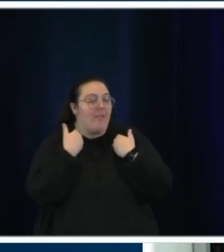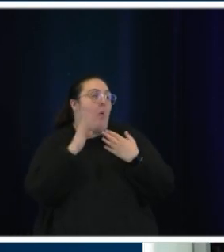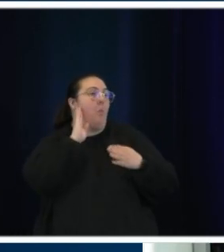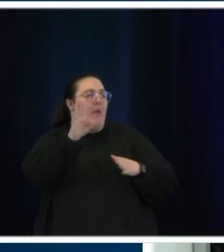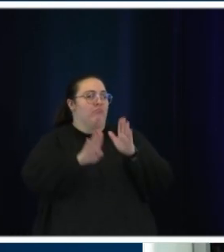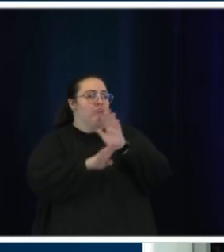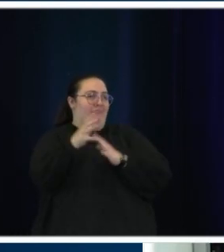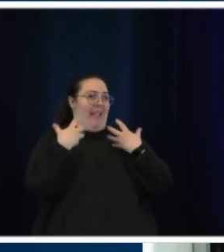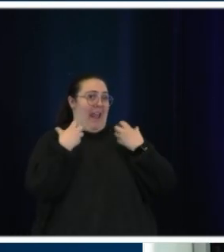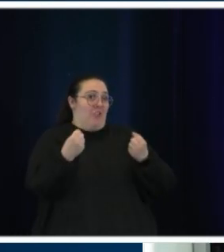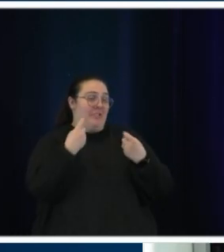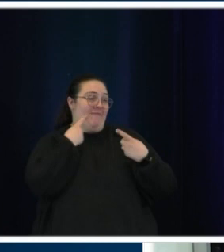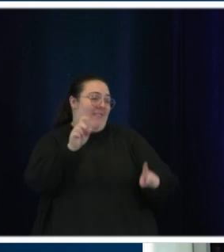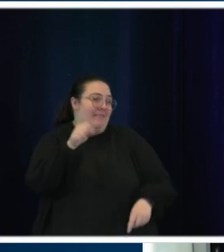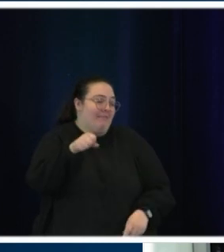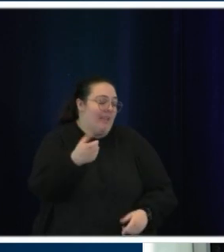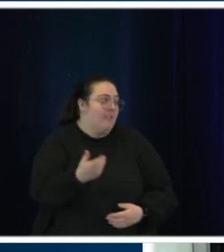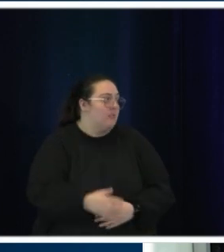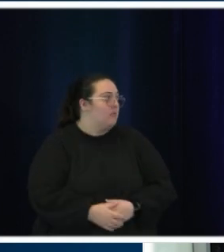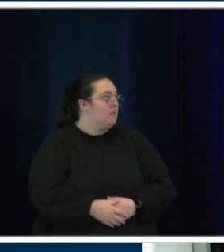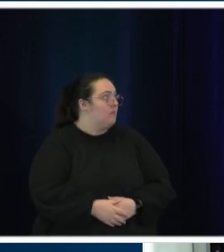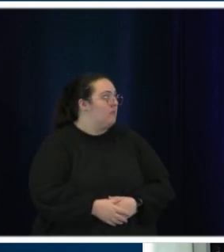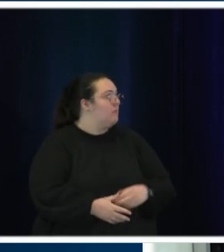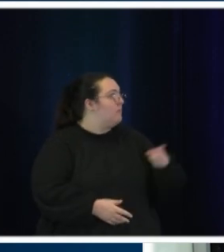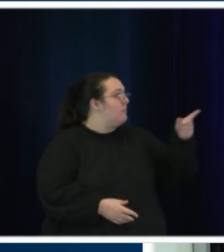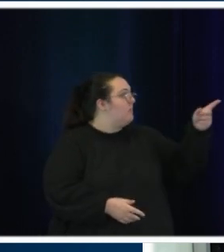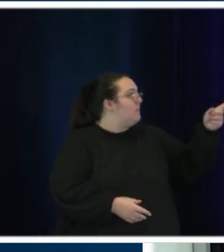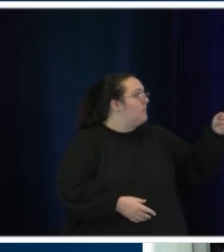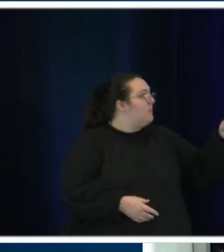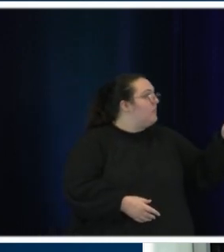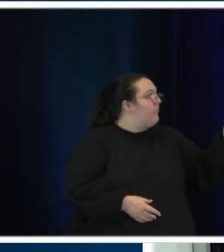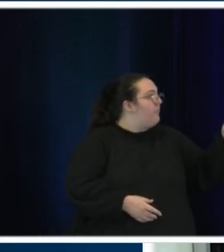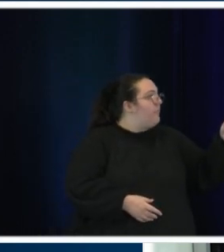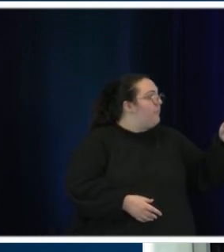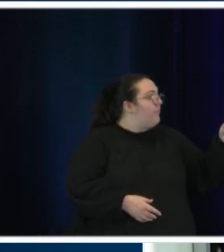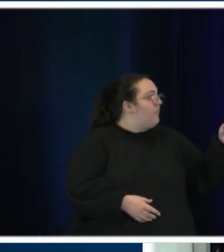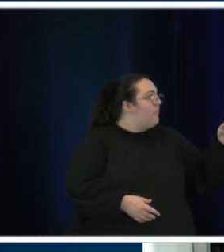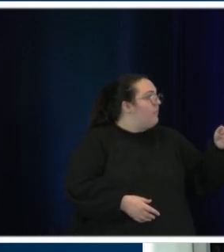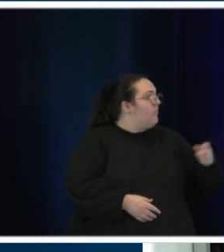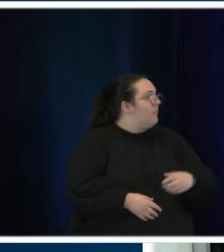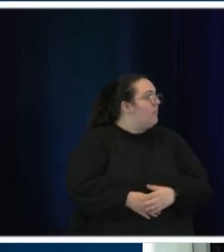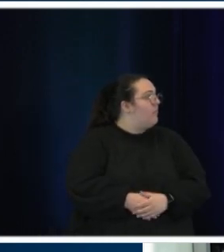Yes, in the back there. Is that income